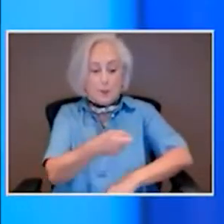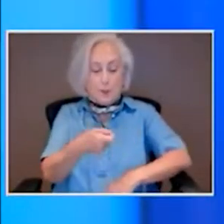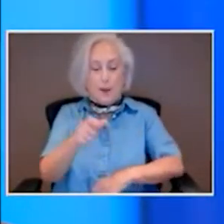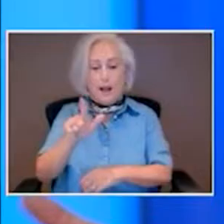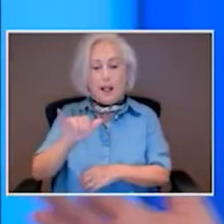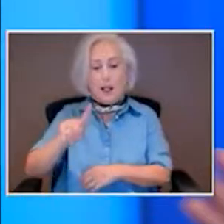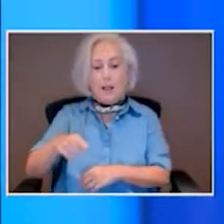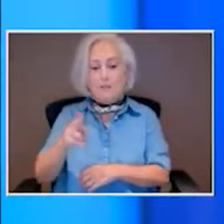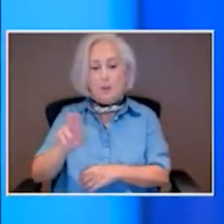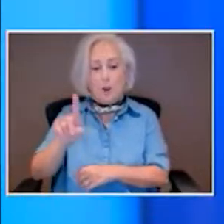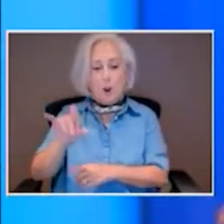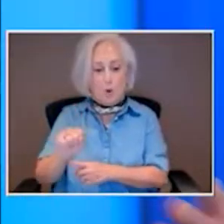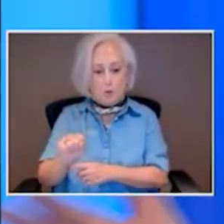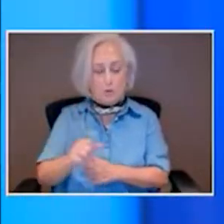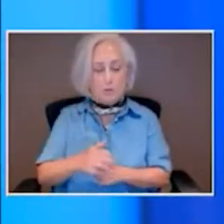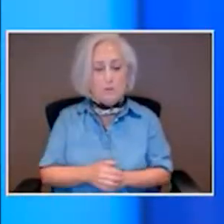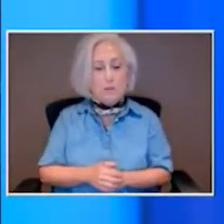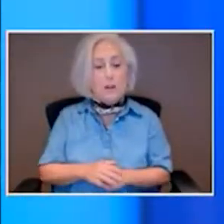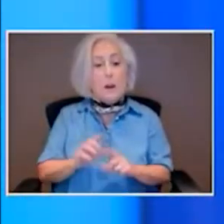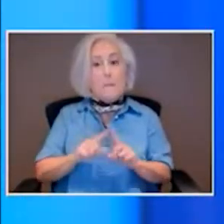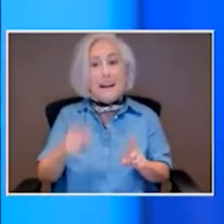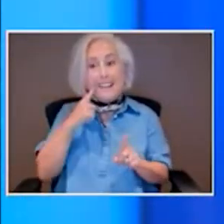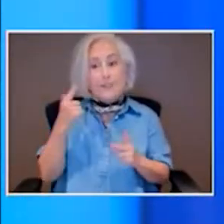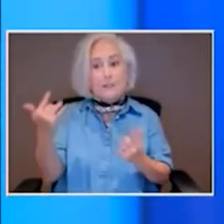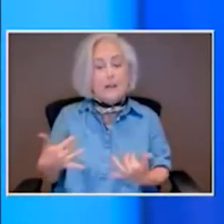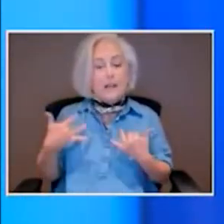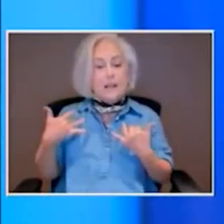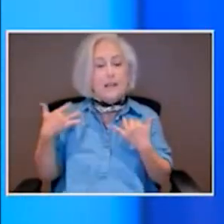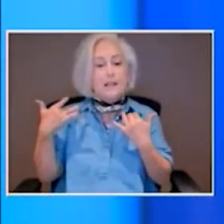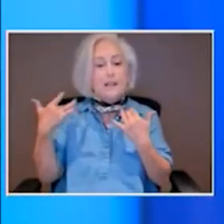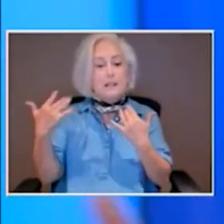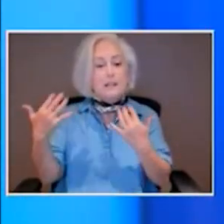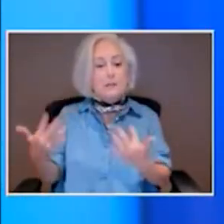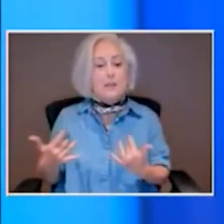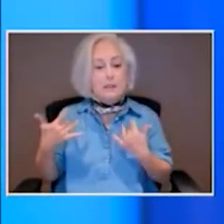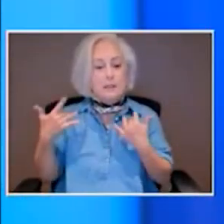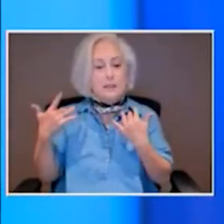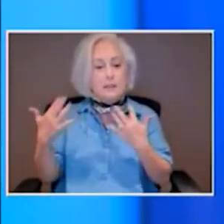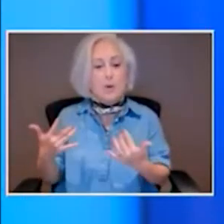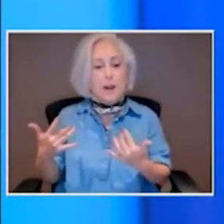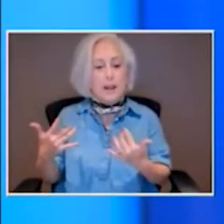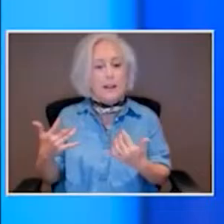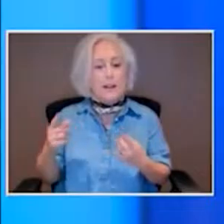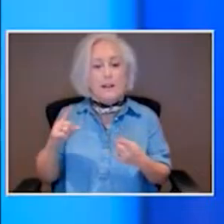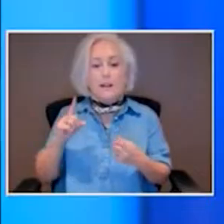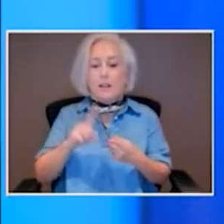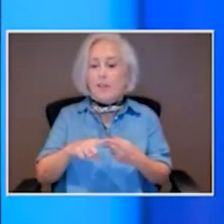patients. But if we wait too long, then you're getting the kitchen sink.